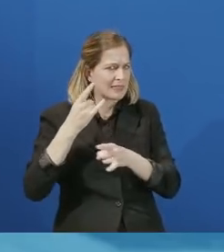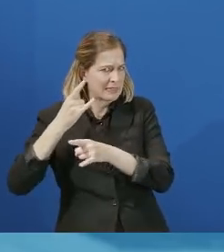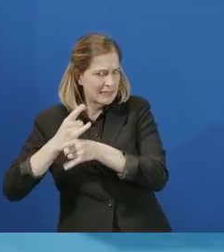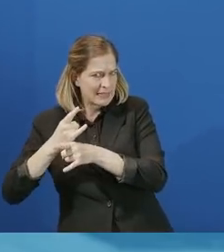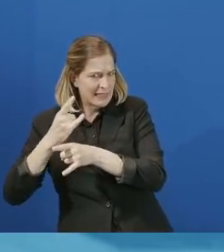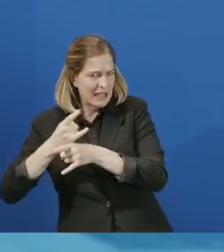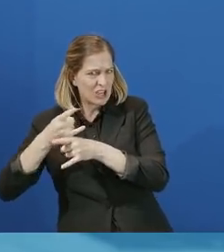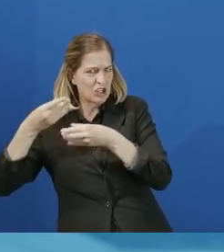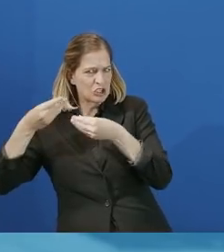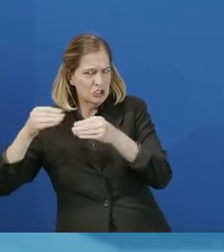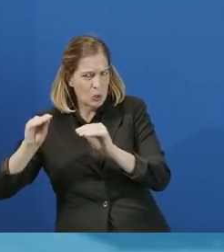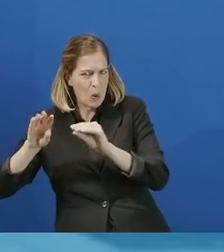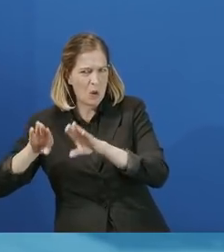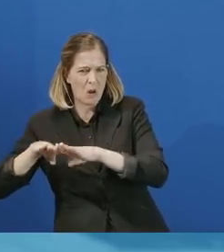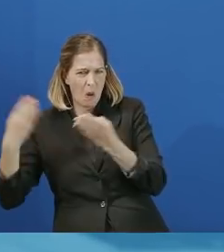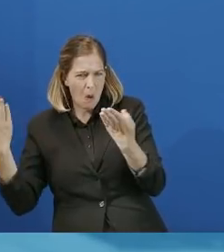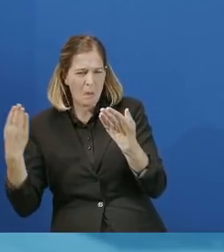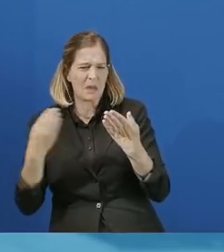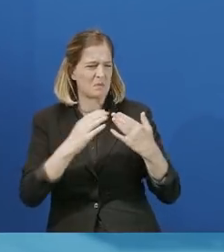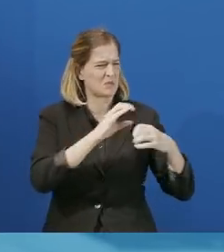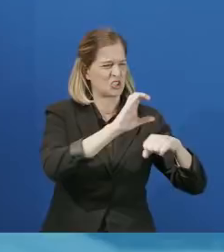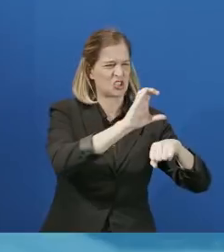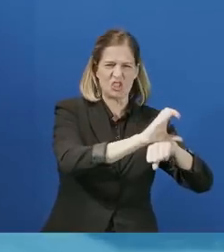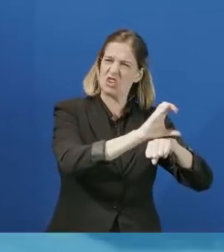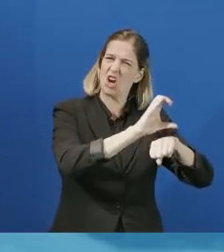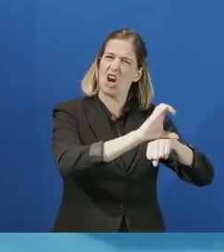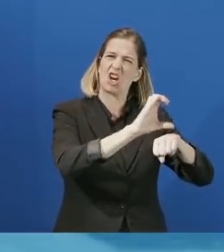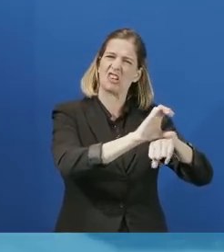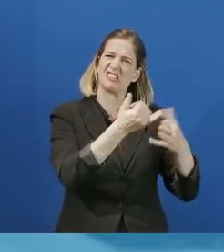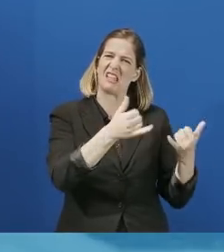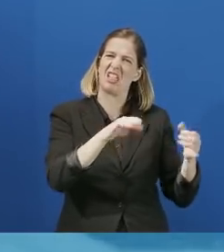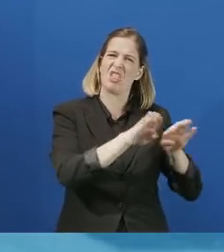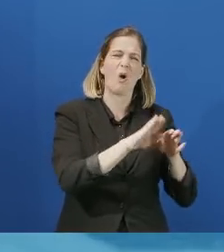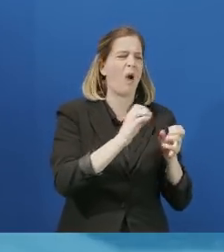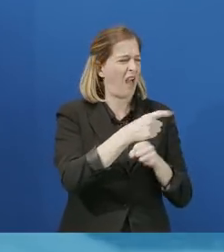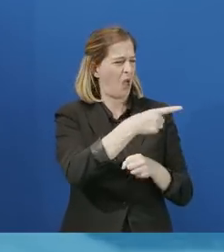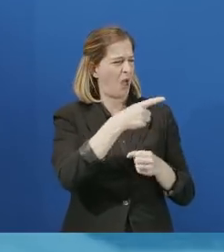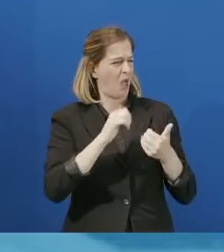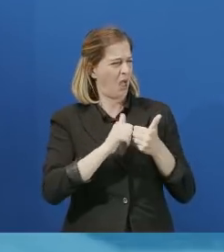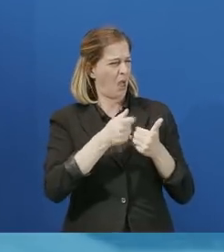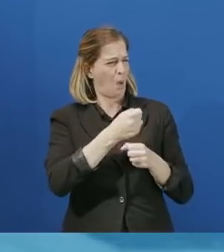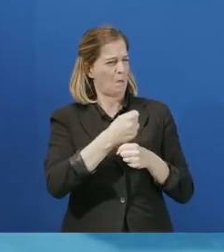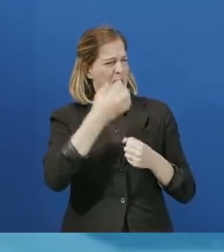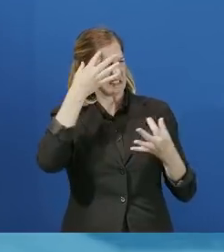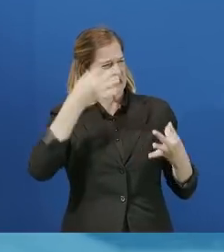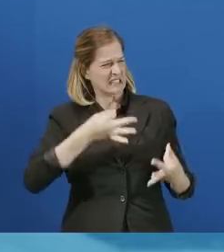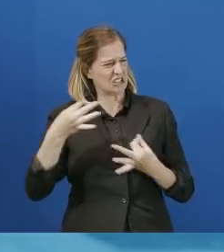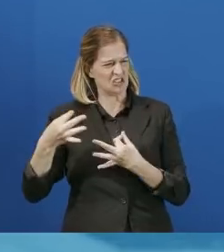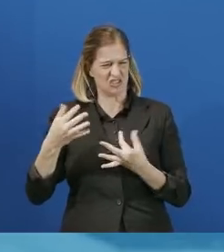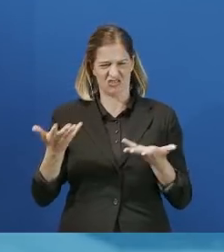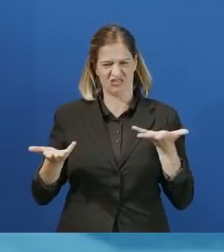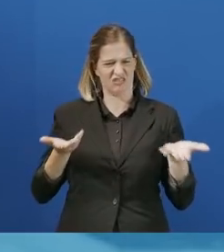not. How have you made those decisions about which places can actually function? Well, first I want to say